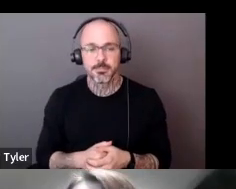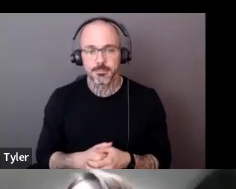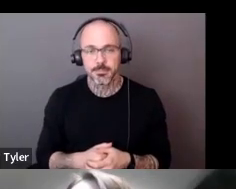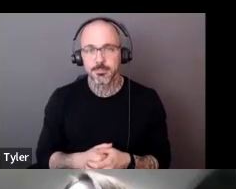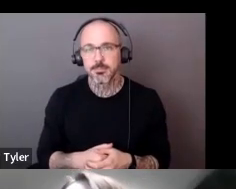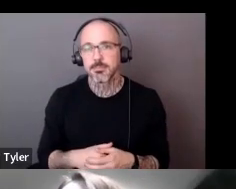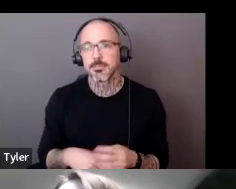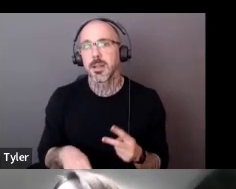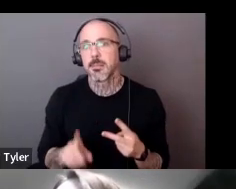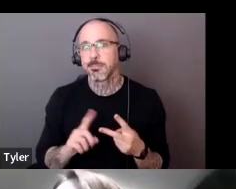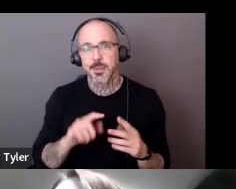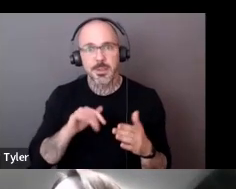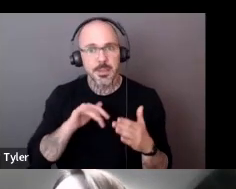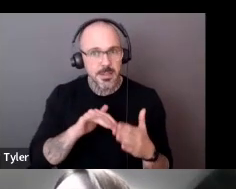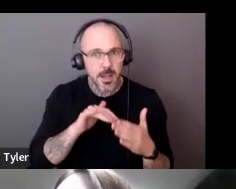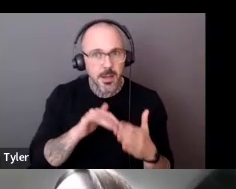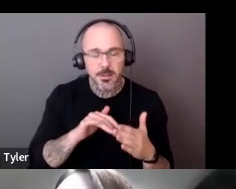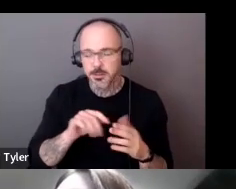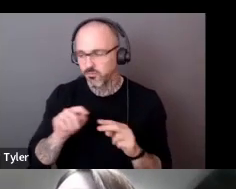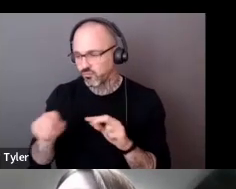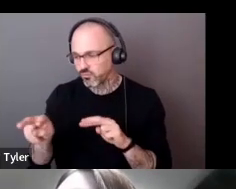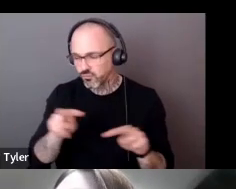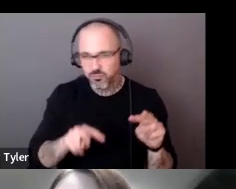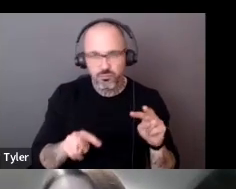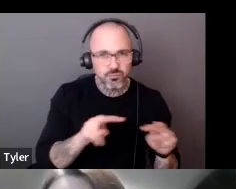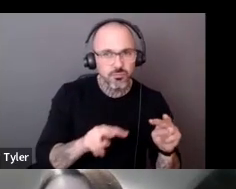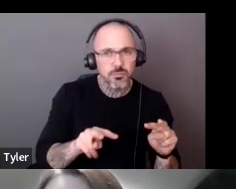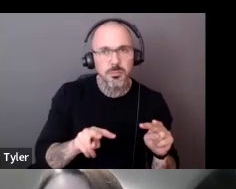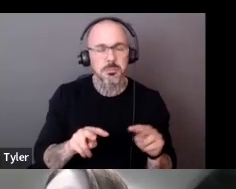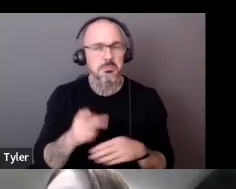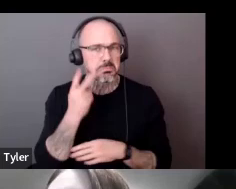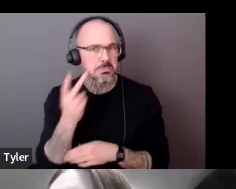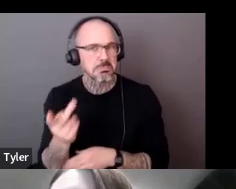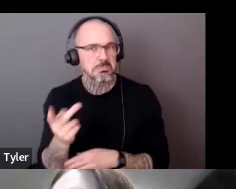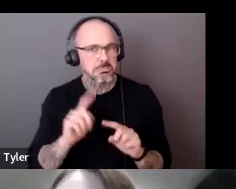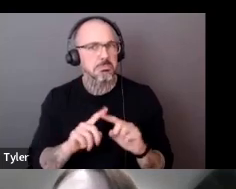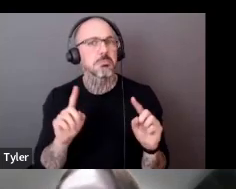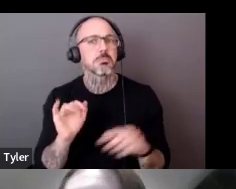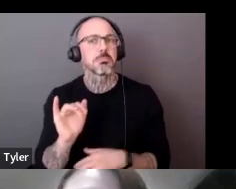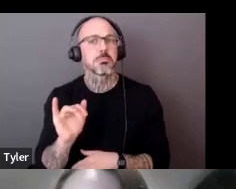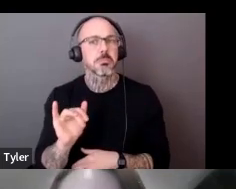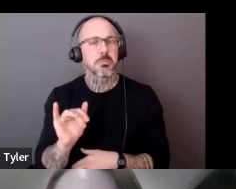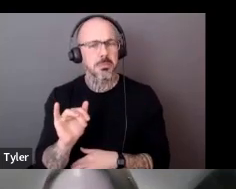I think has sort of made me more energized in a sense.